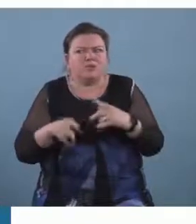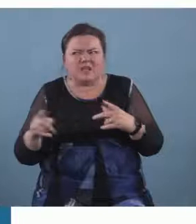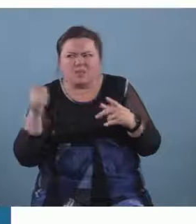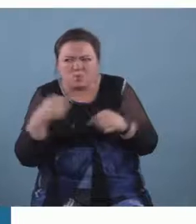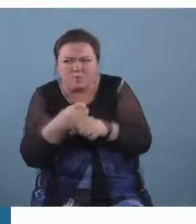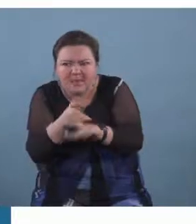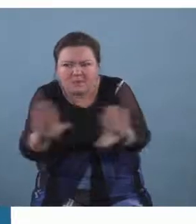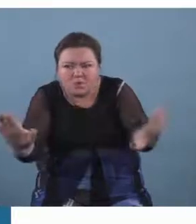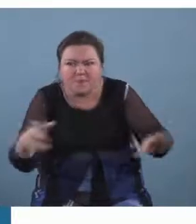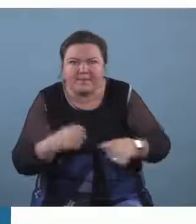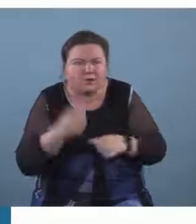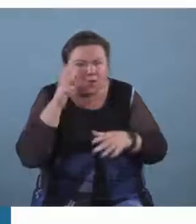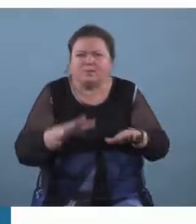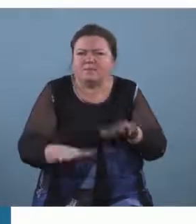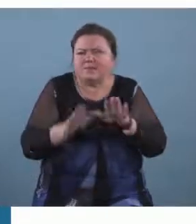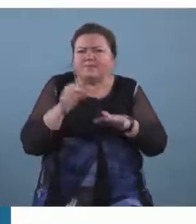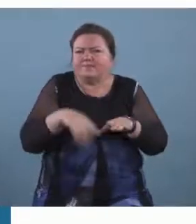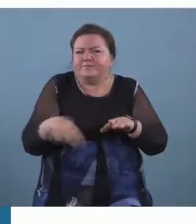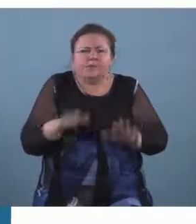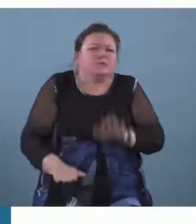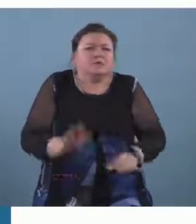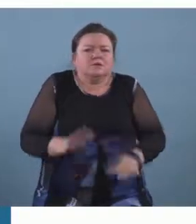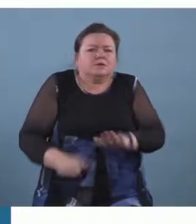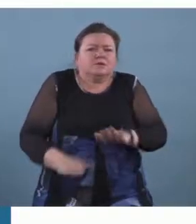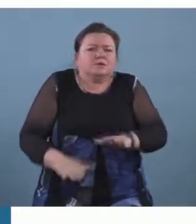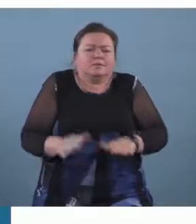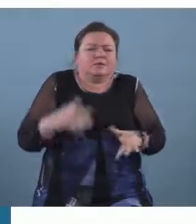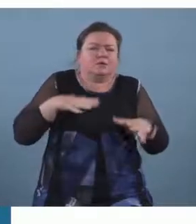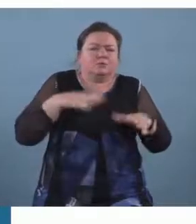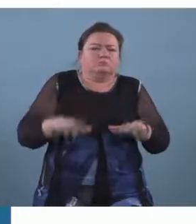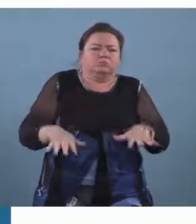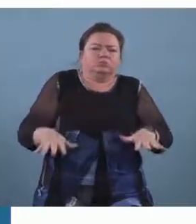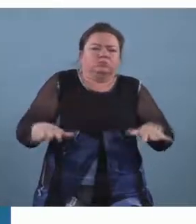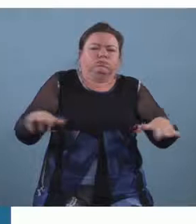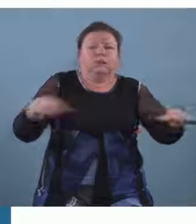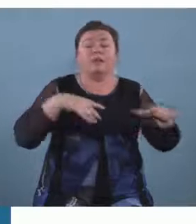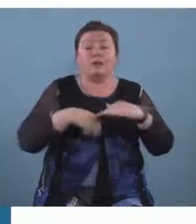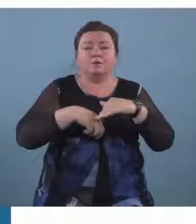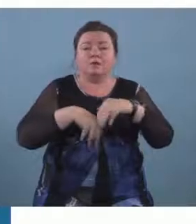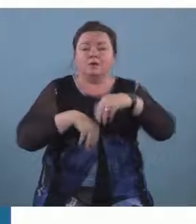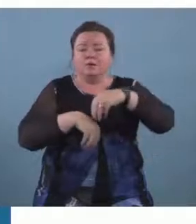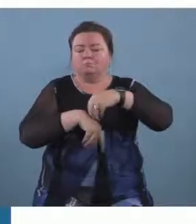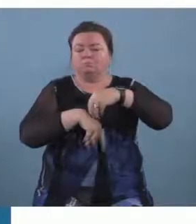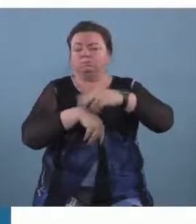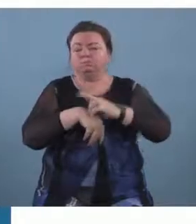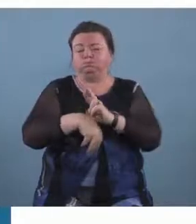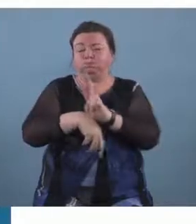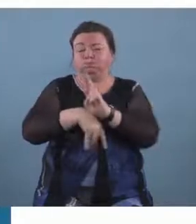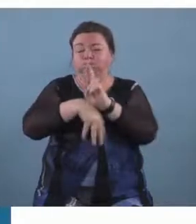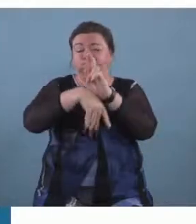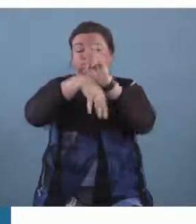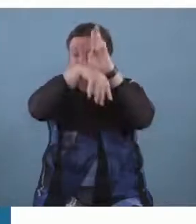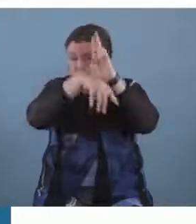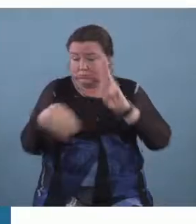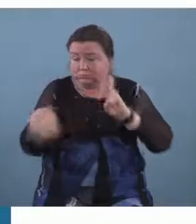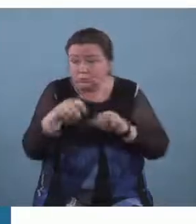use our feet stand on the floor to create the sound of the thunder sound of a rocket ready to blast off can we all count